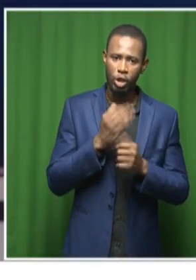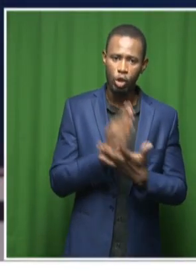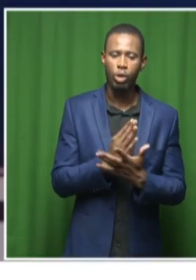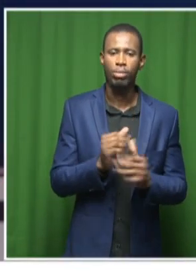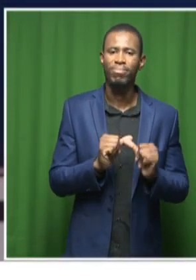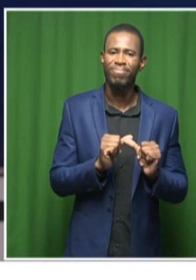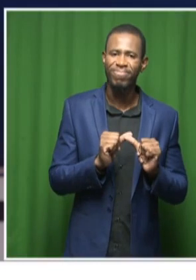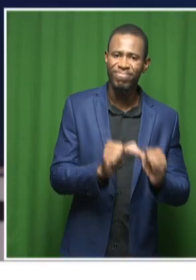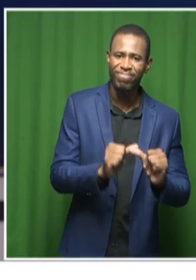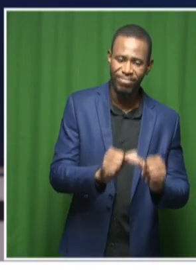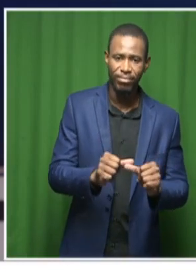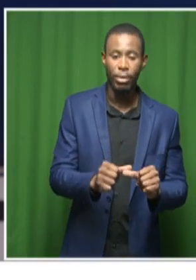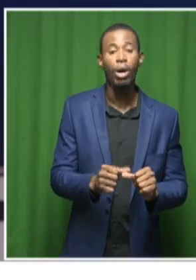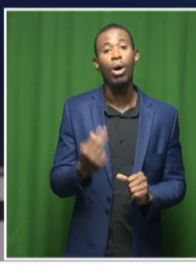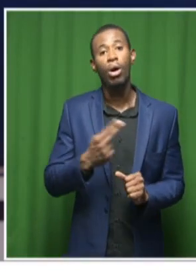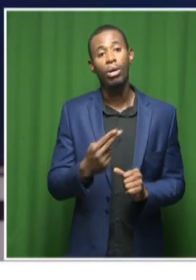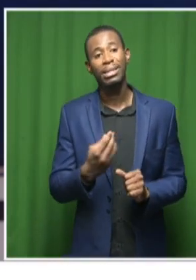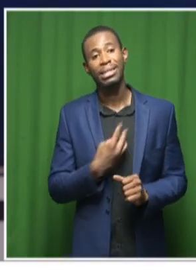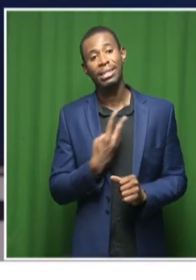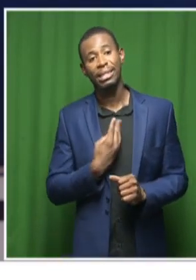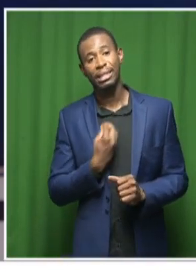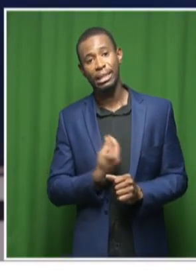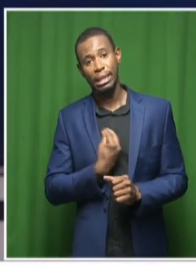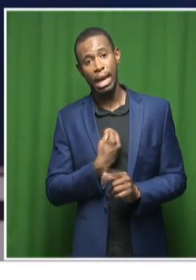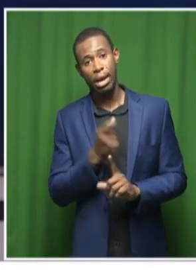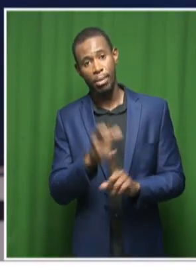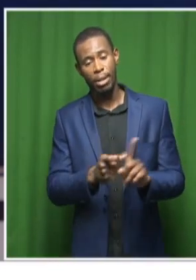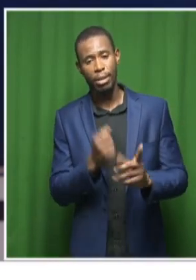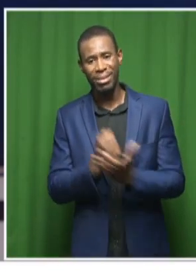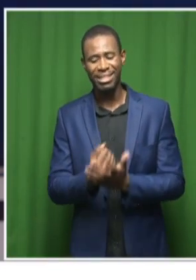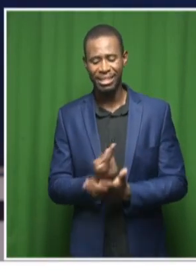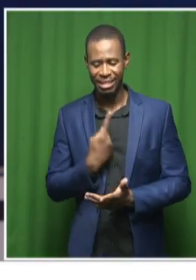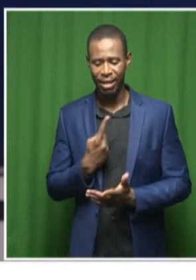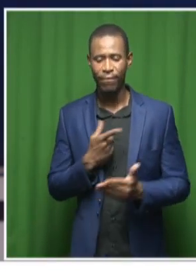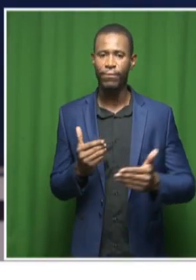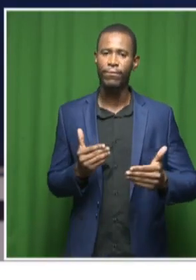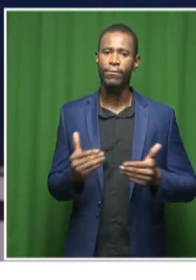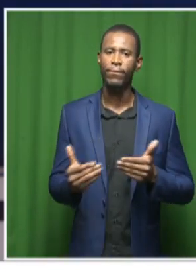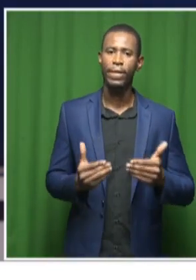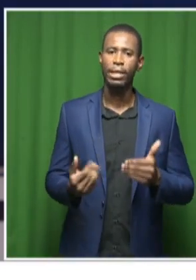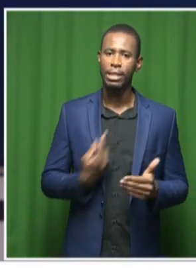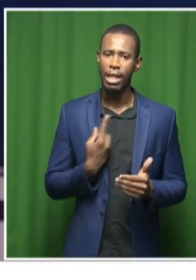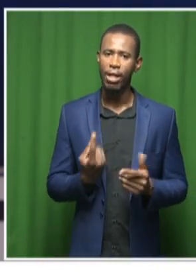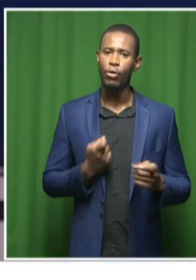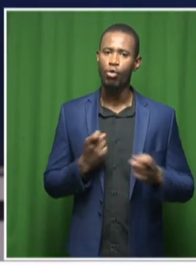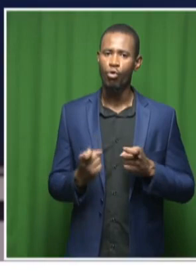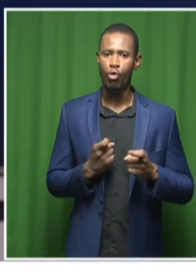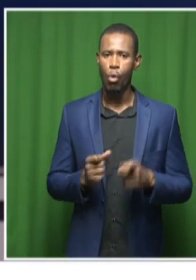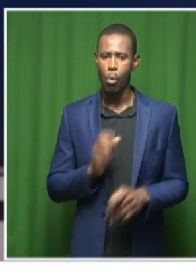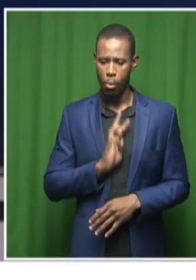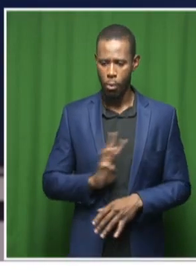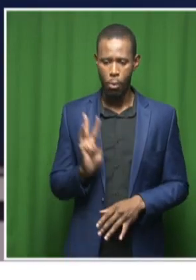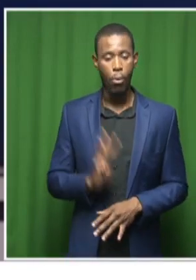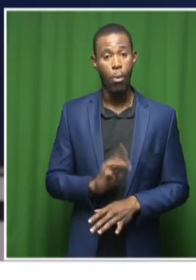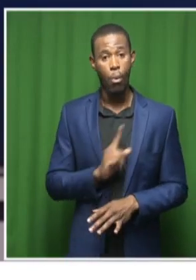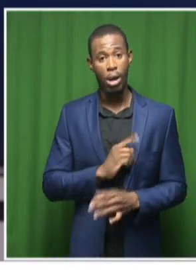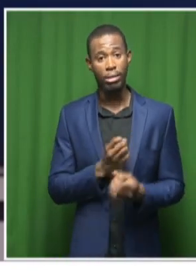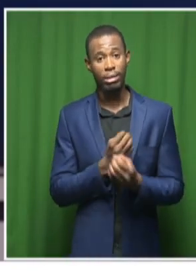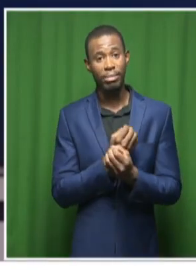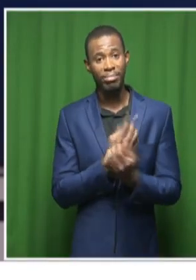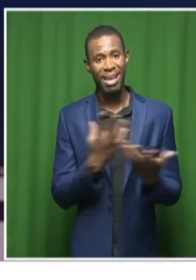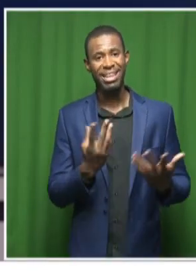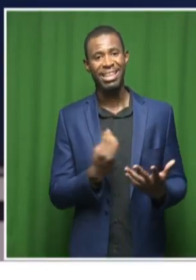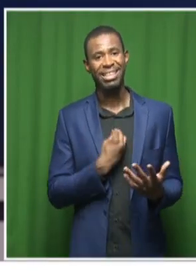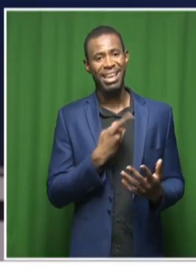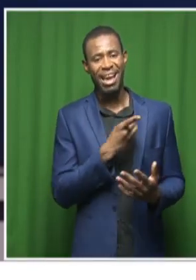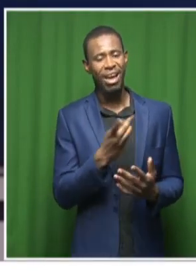also for young people to have discipline, and I think because we've seen, a lot of young people just not having the right discipline, not having the right edge,